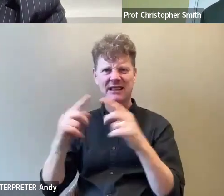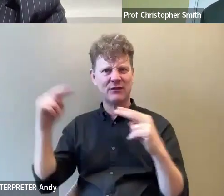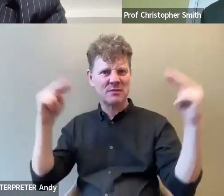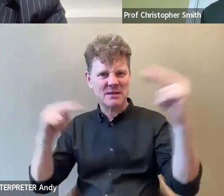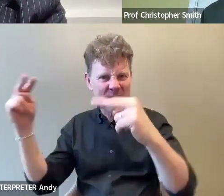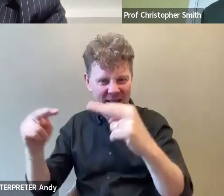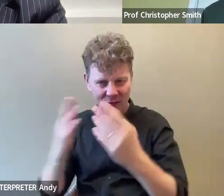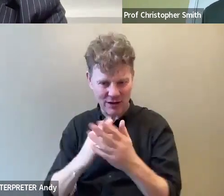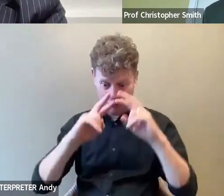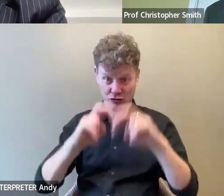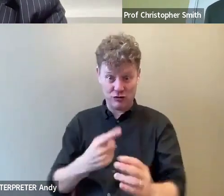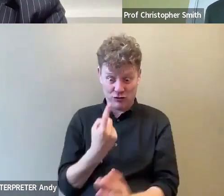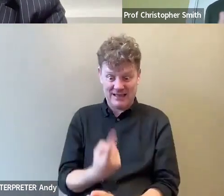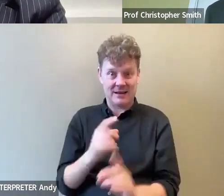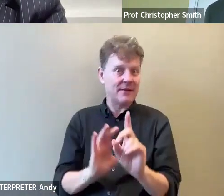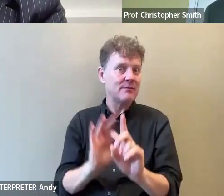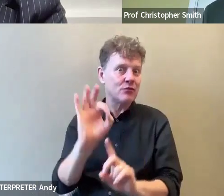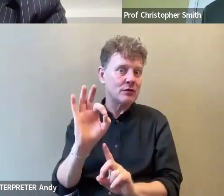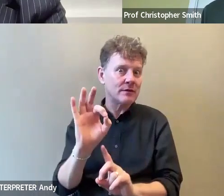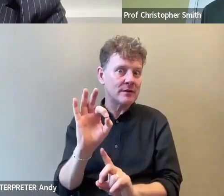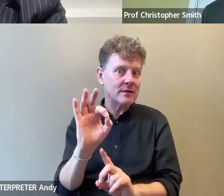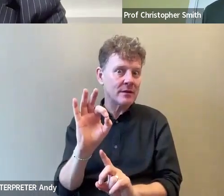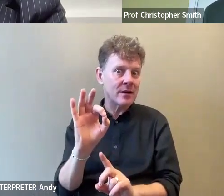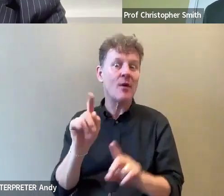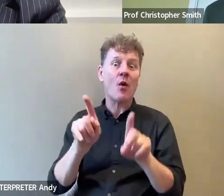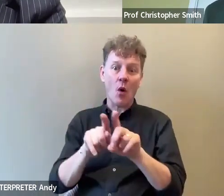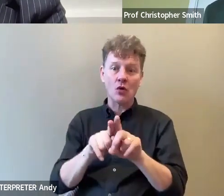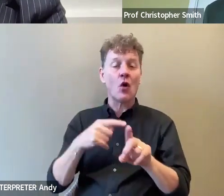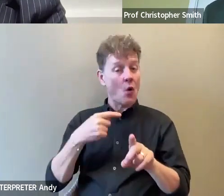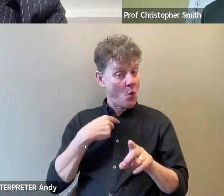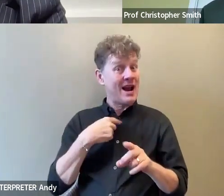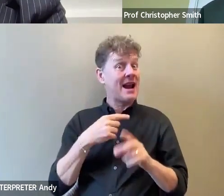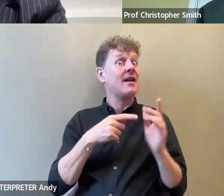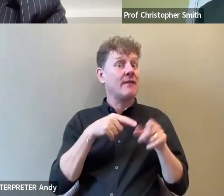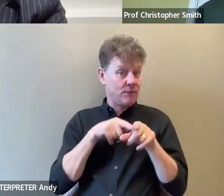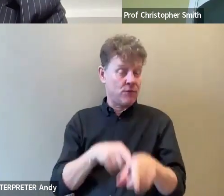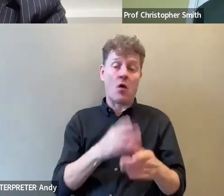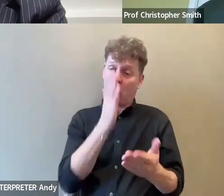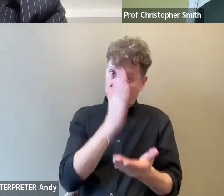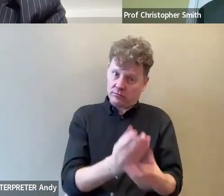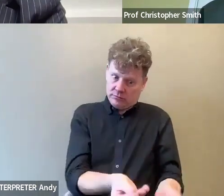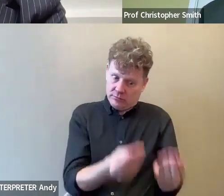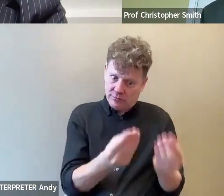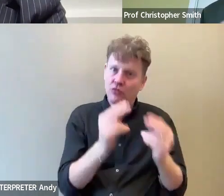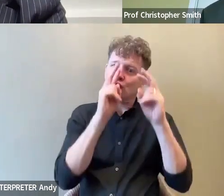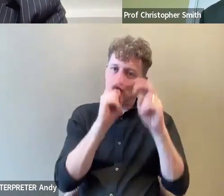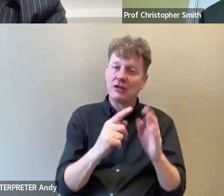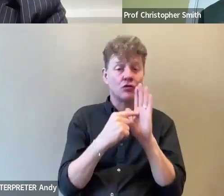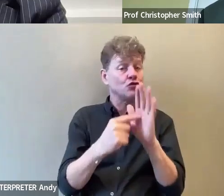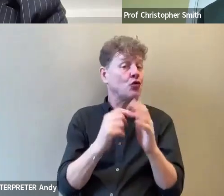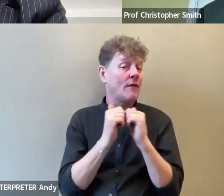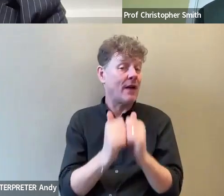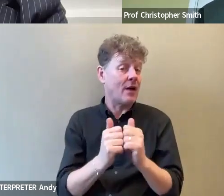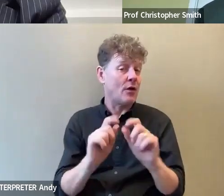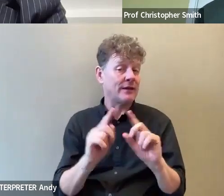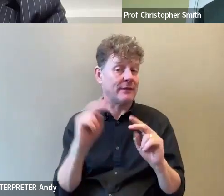also draws on research which is showing the value of thinking through different perspectives. And for somebody